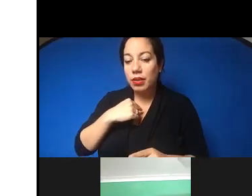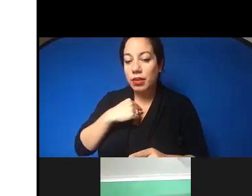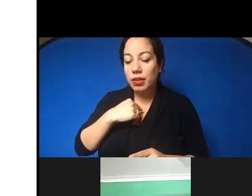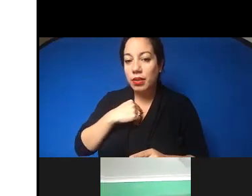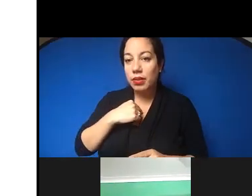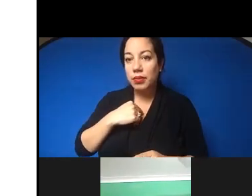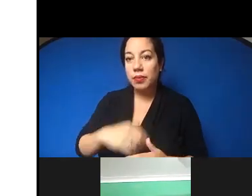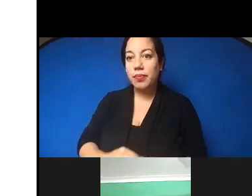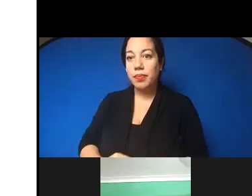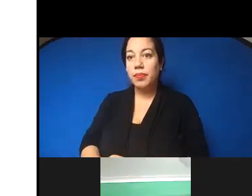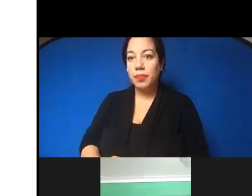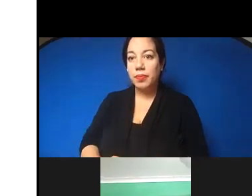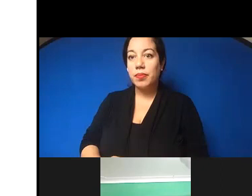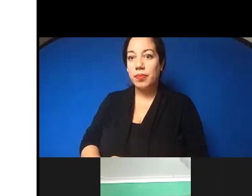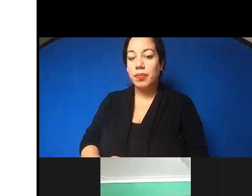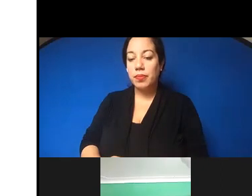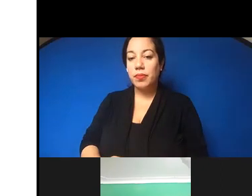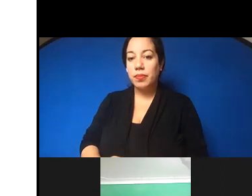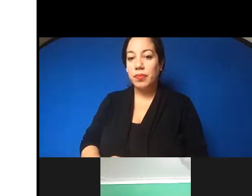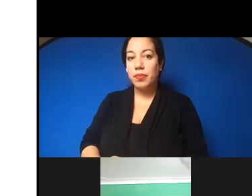experience. Next slide.